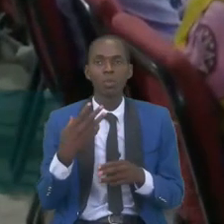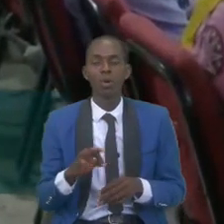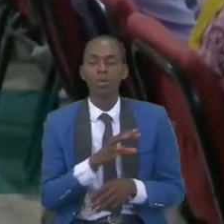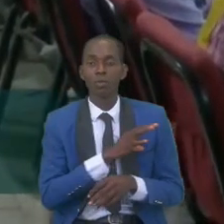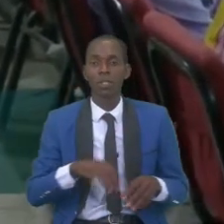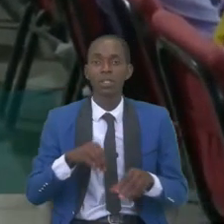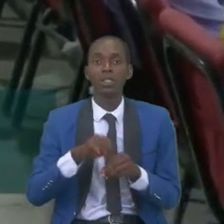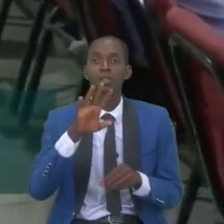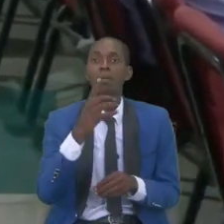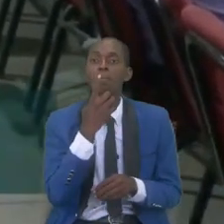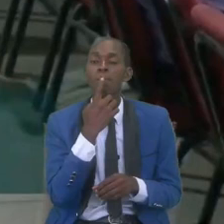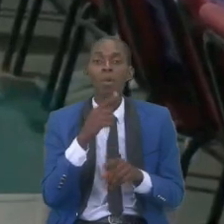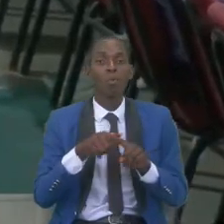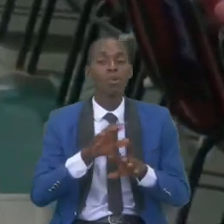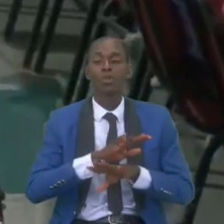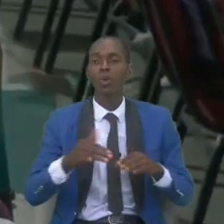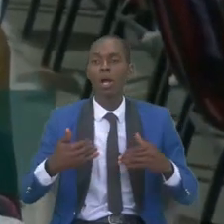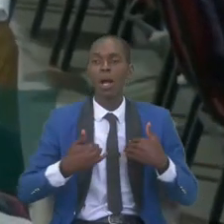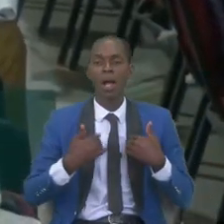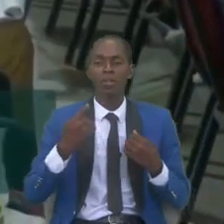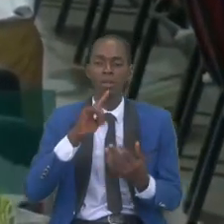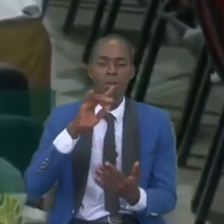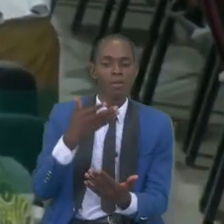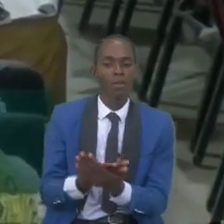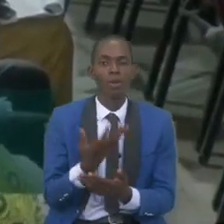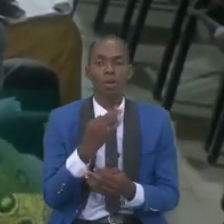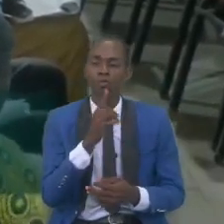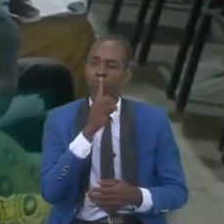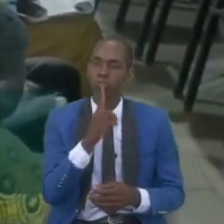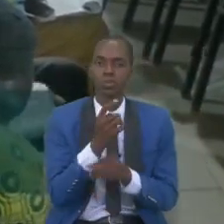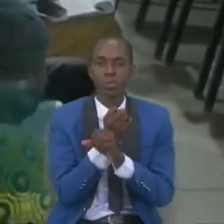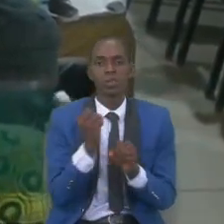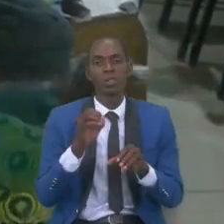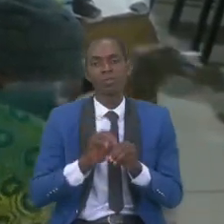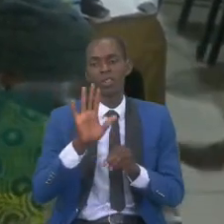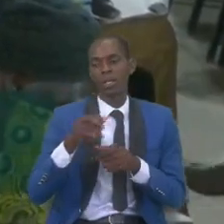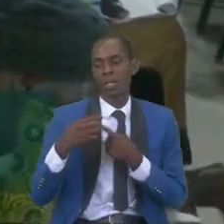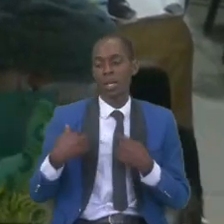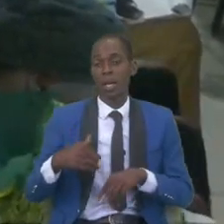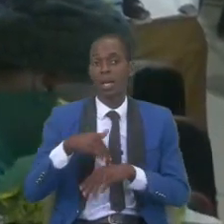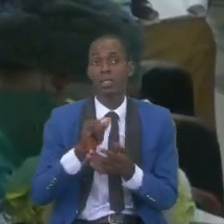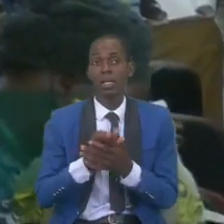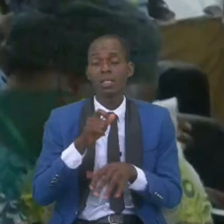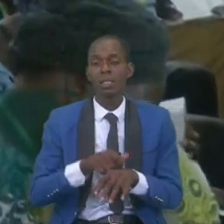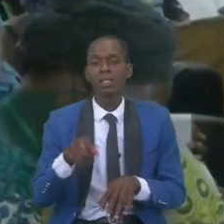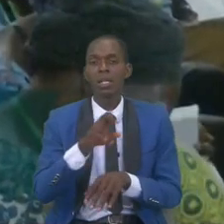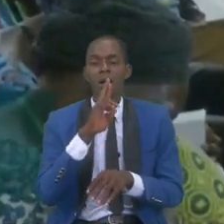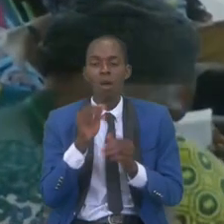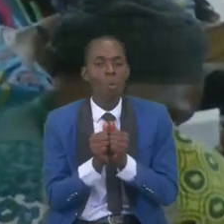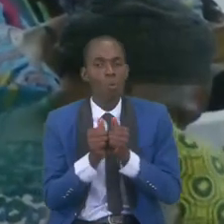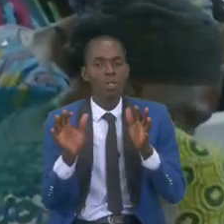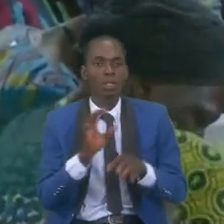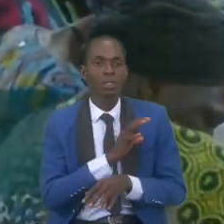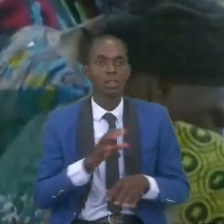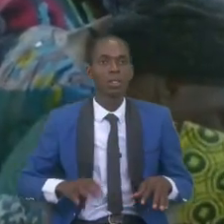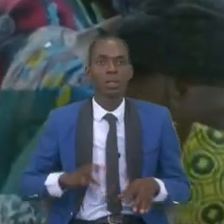have the evidence of real salvation in your heart, at that time you were without Christ, being